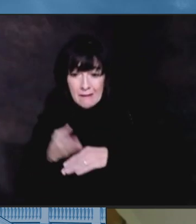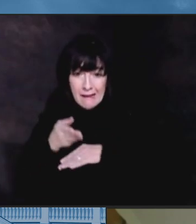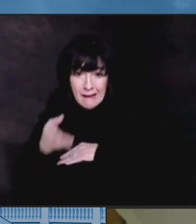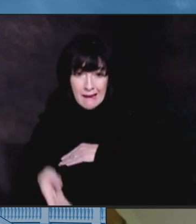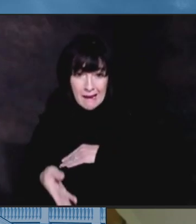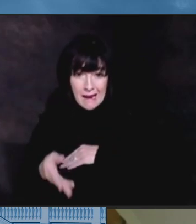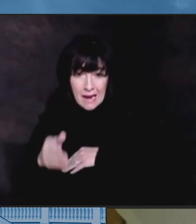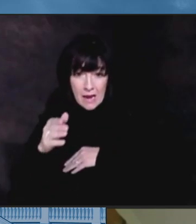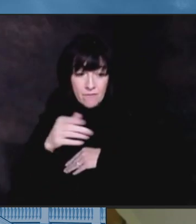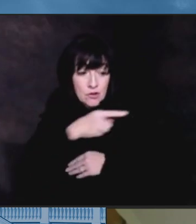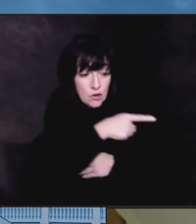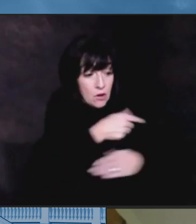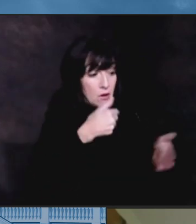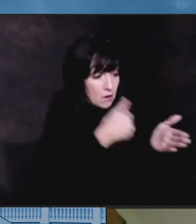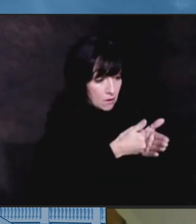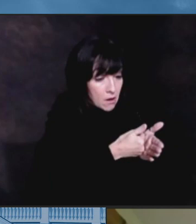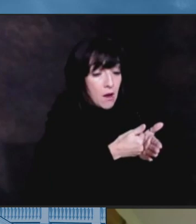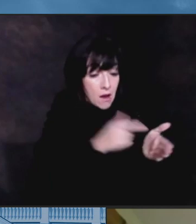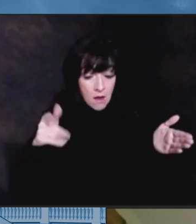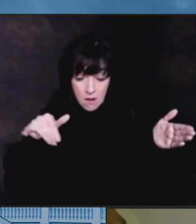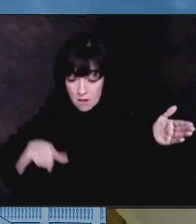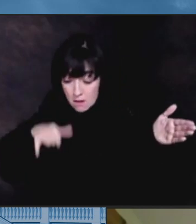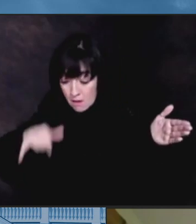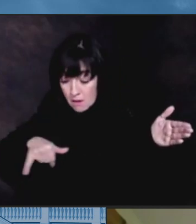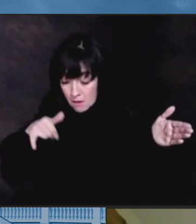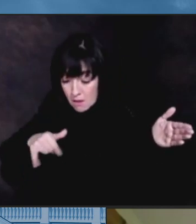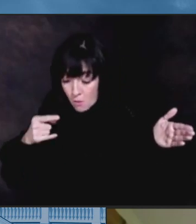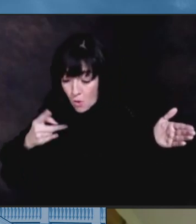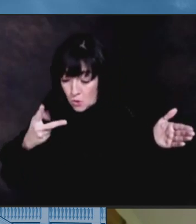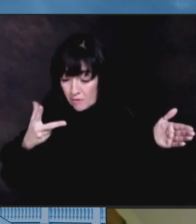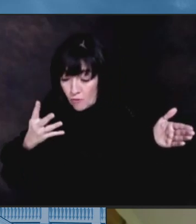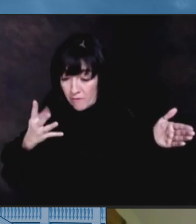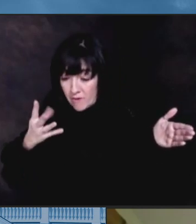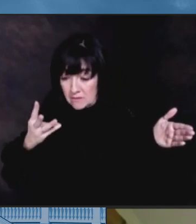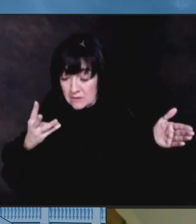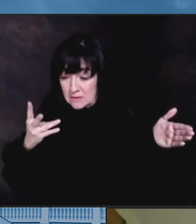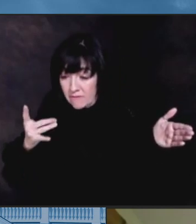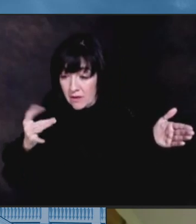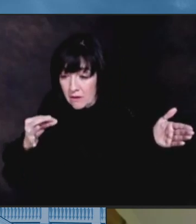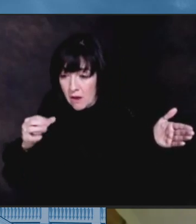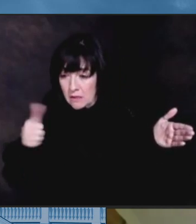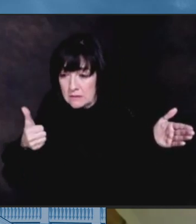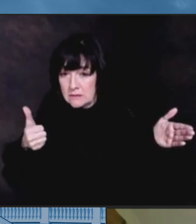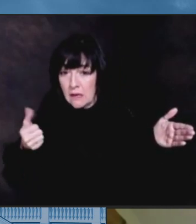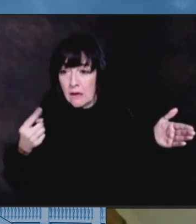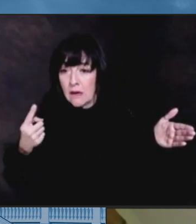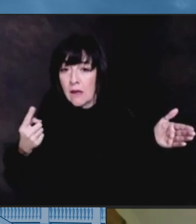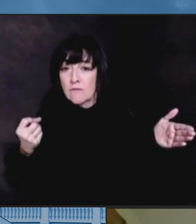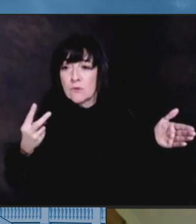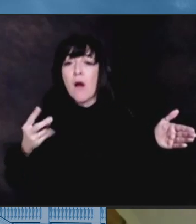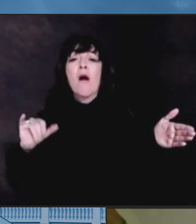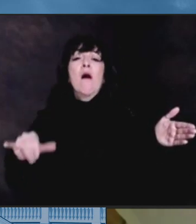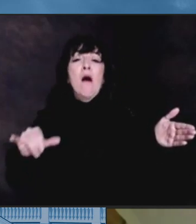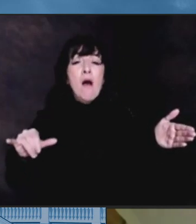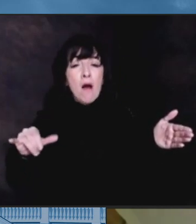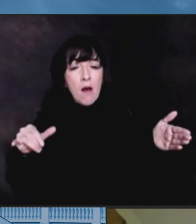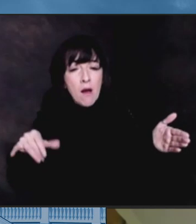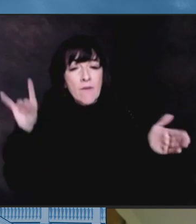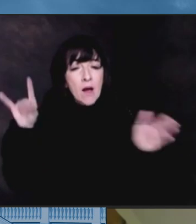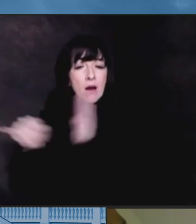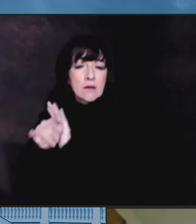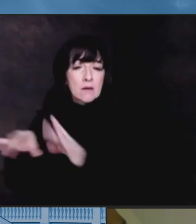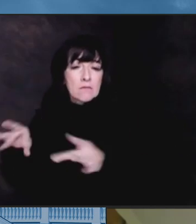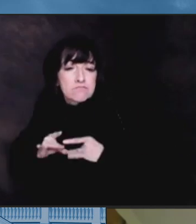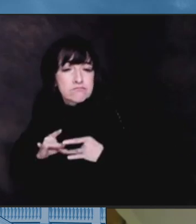days. And additionally, the 14-day quarantine right now, it may cast a wide net and keep